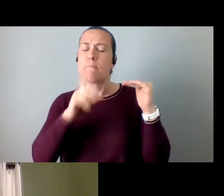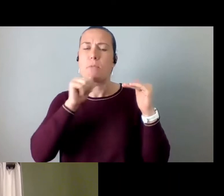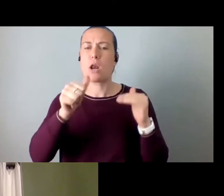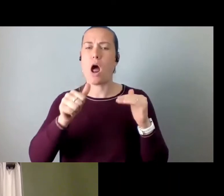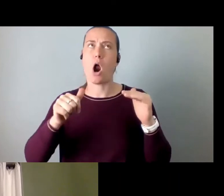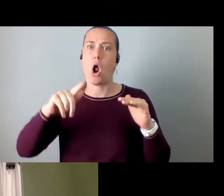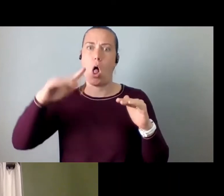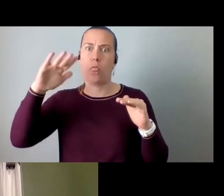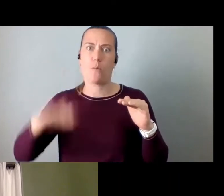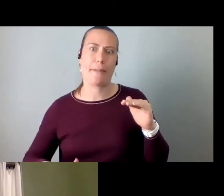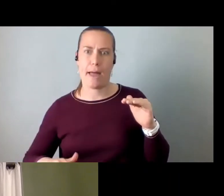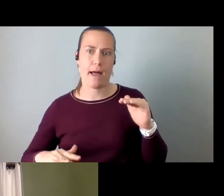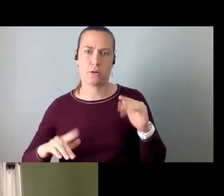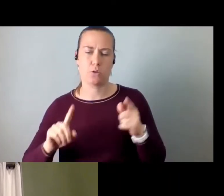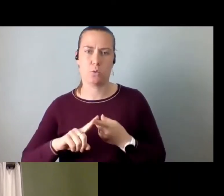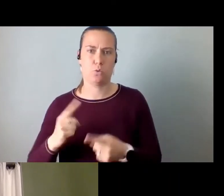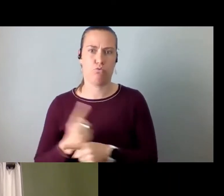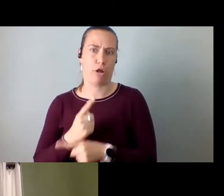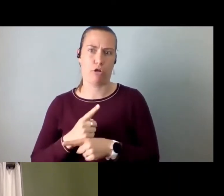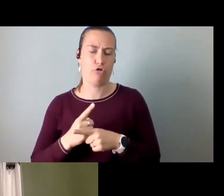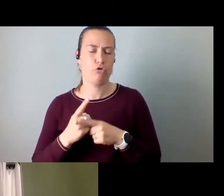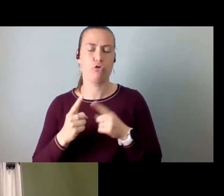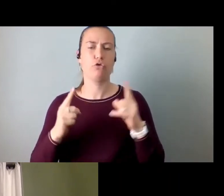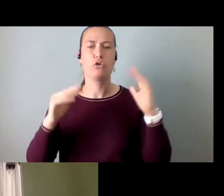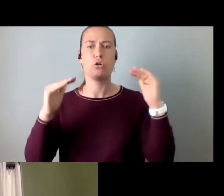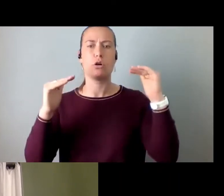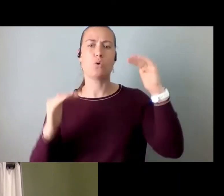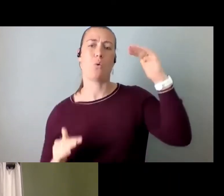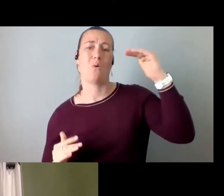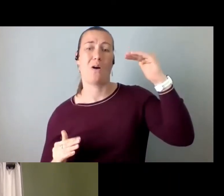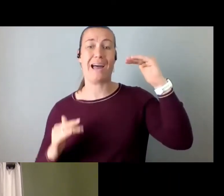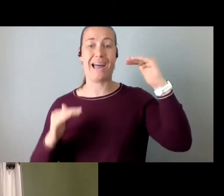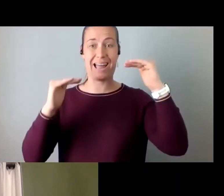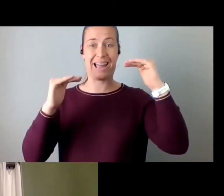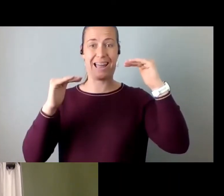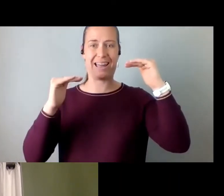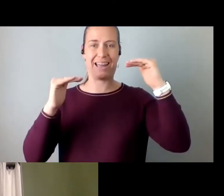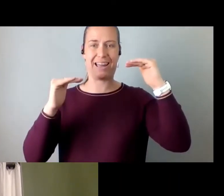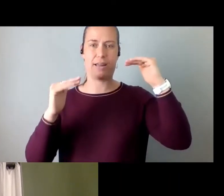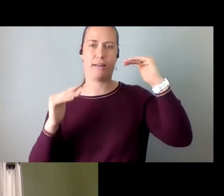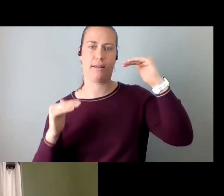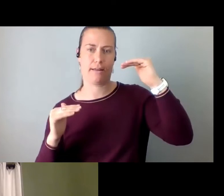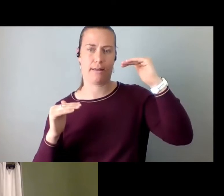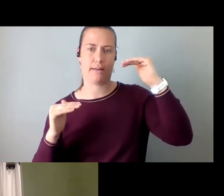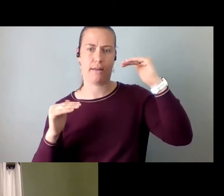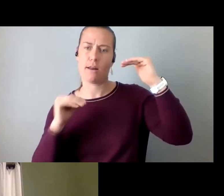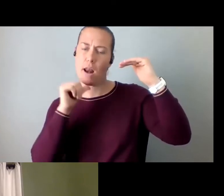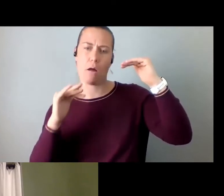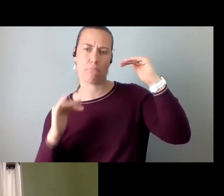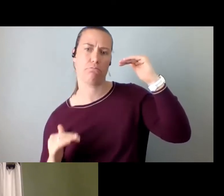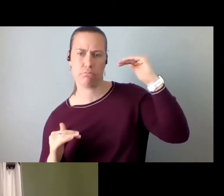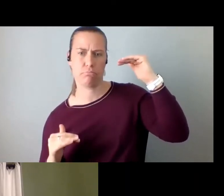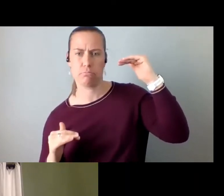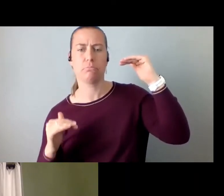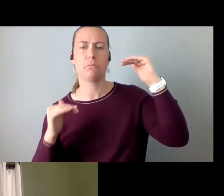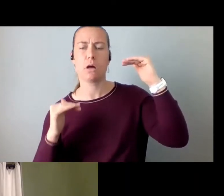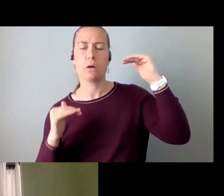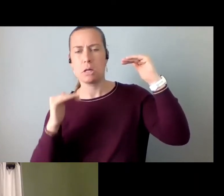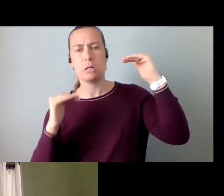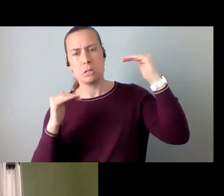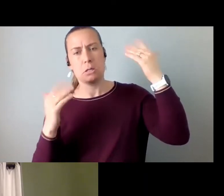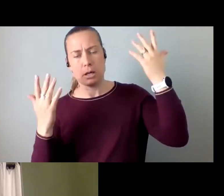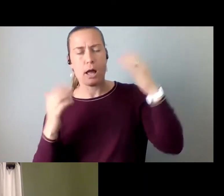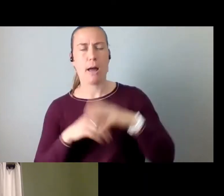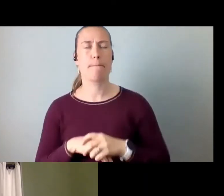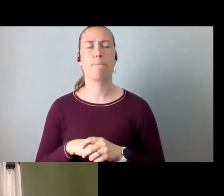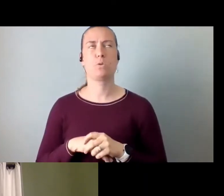back down to pre-pandemic or pre-2018 levels. It went back down just a little bit. So I